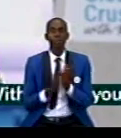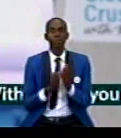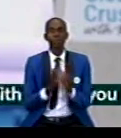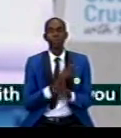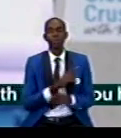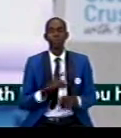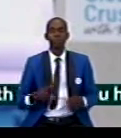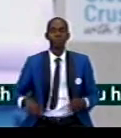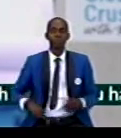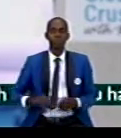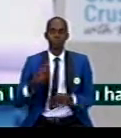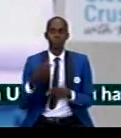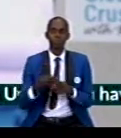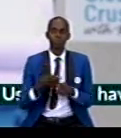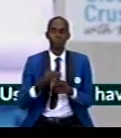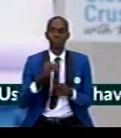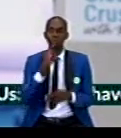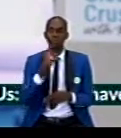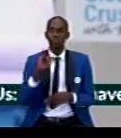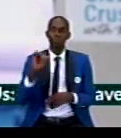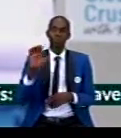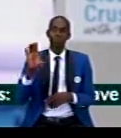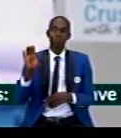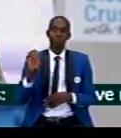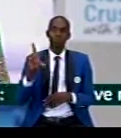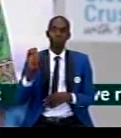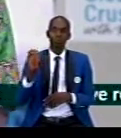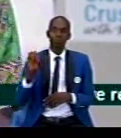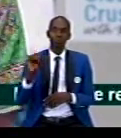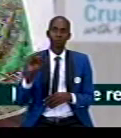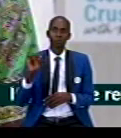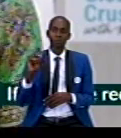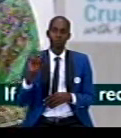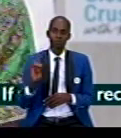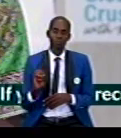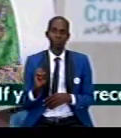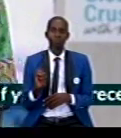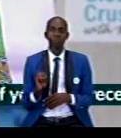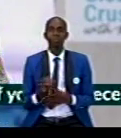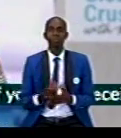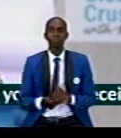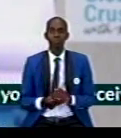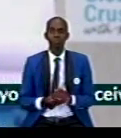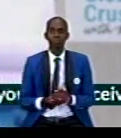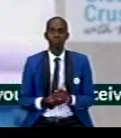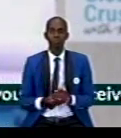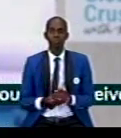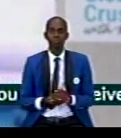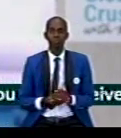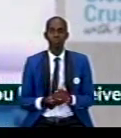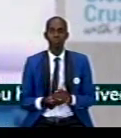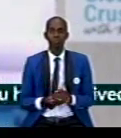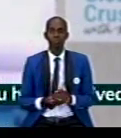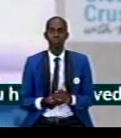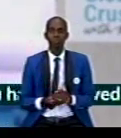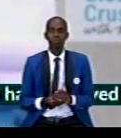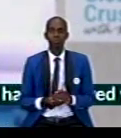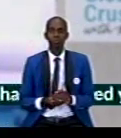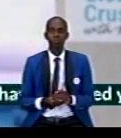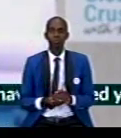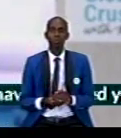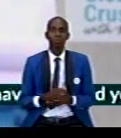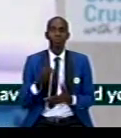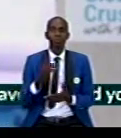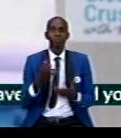from Goshen District, Okwe Group, Asaba, Delta State. I want to share what God has done for me in